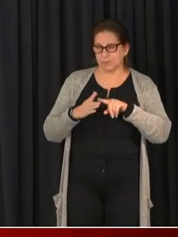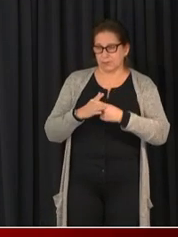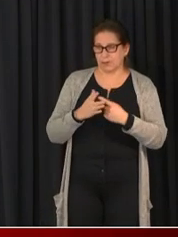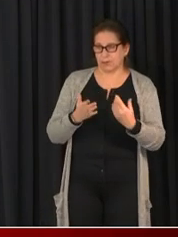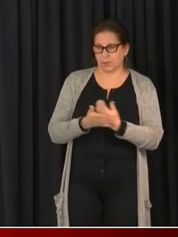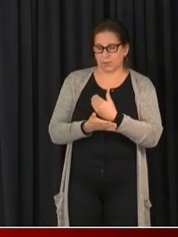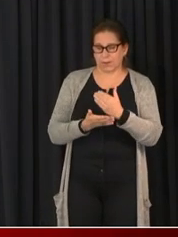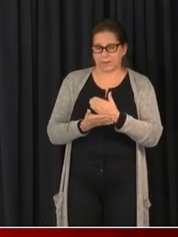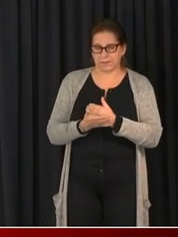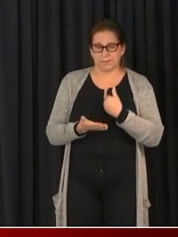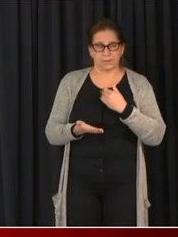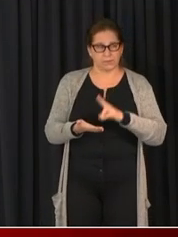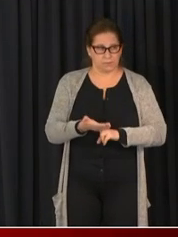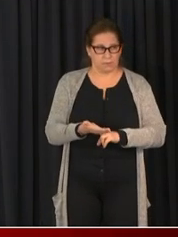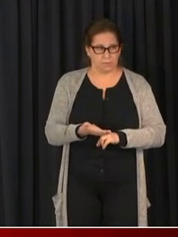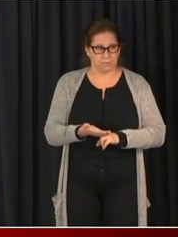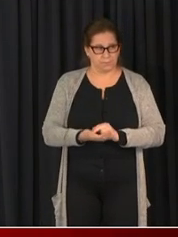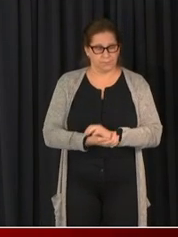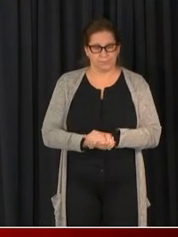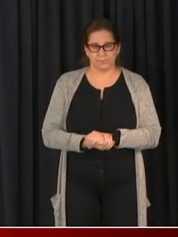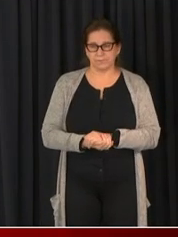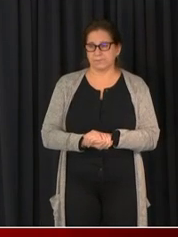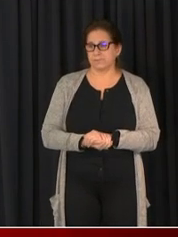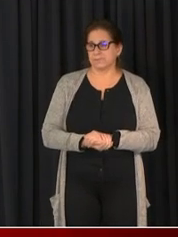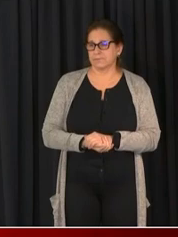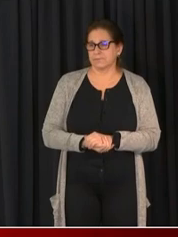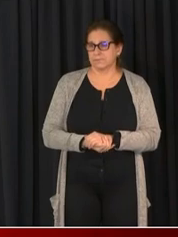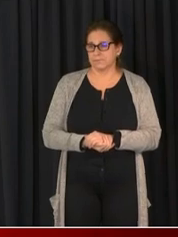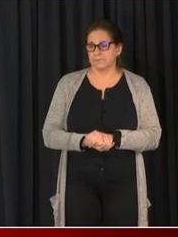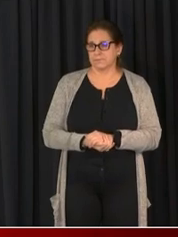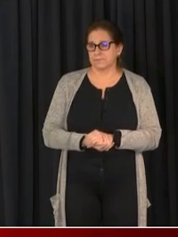the reverse list. Yes. Okay, thank